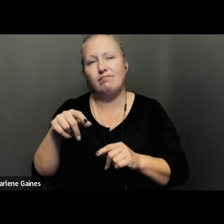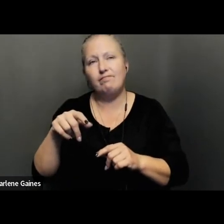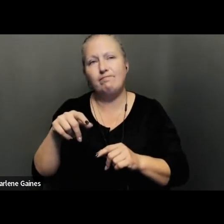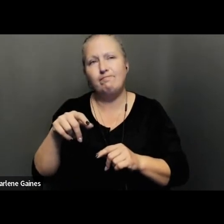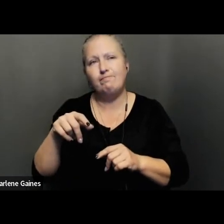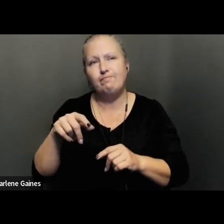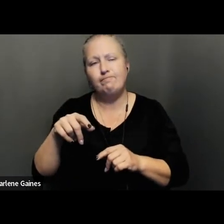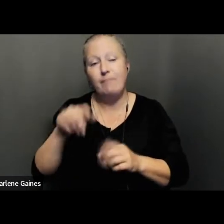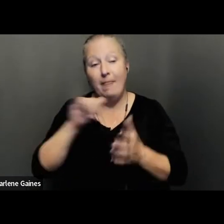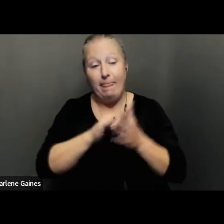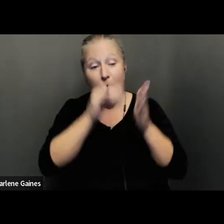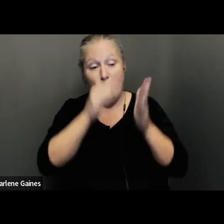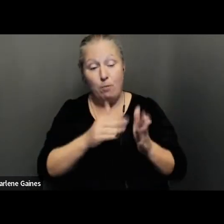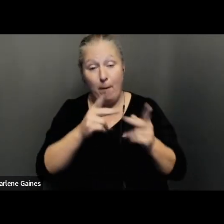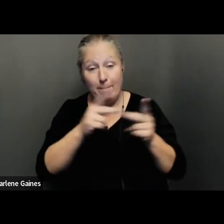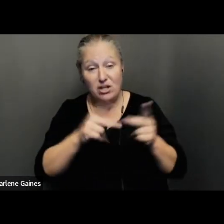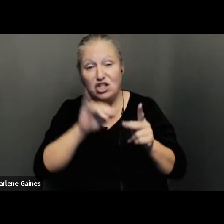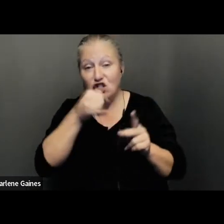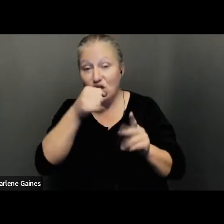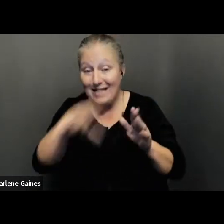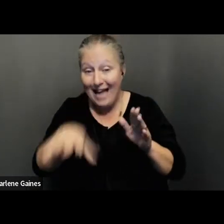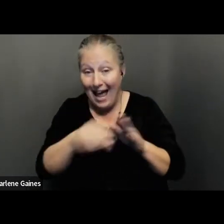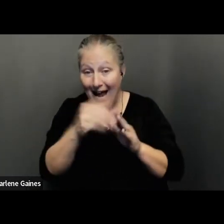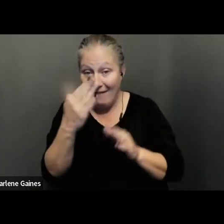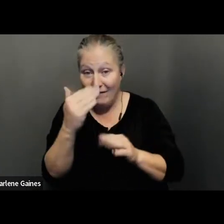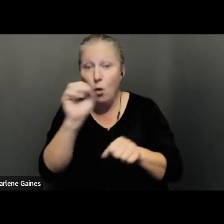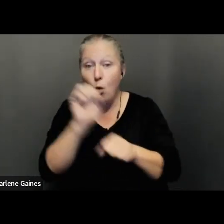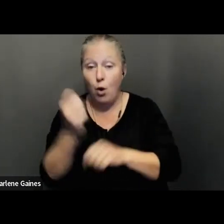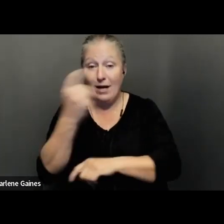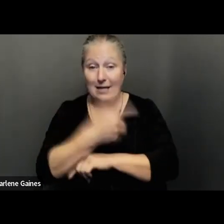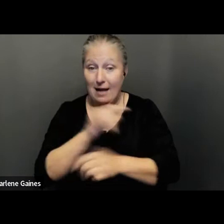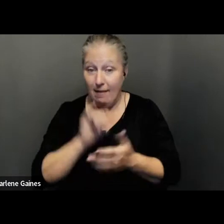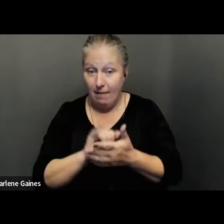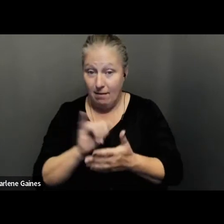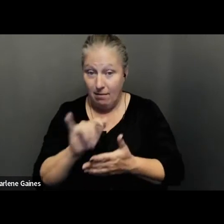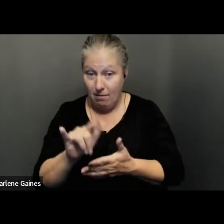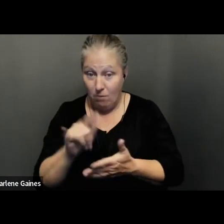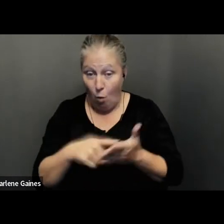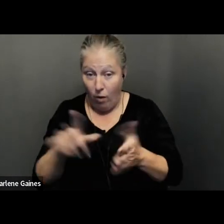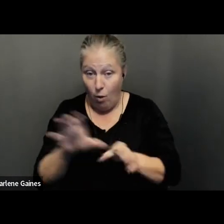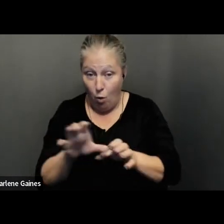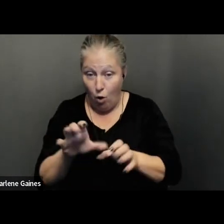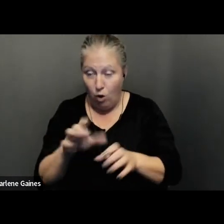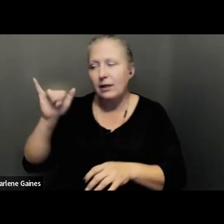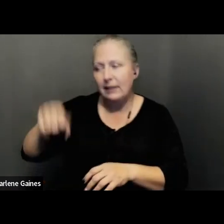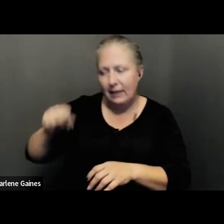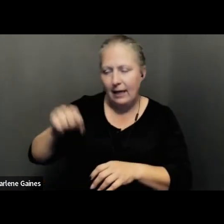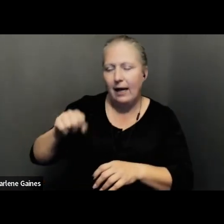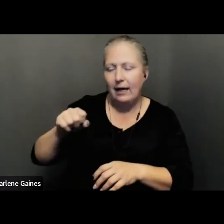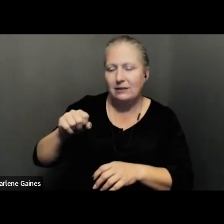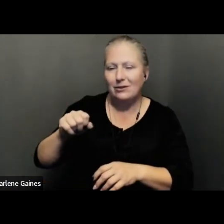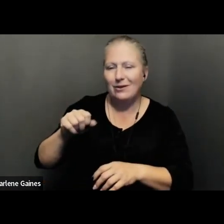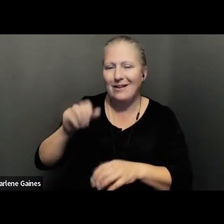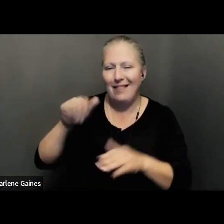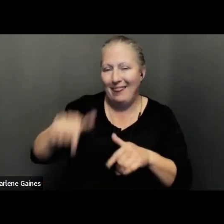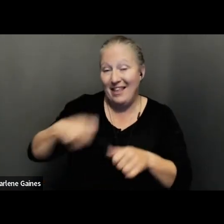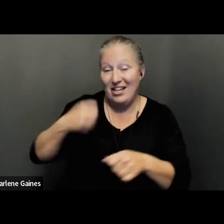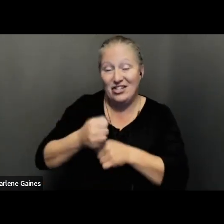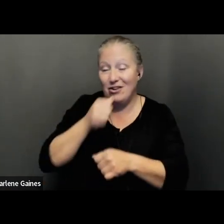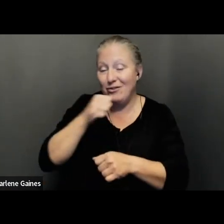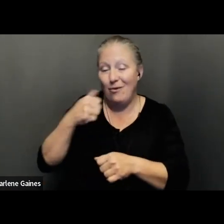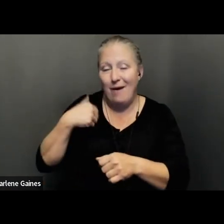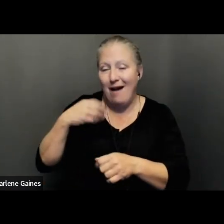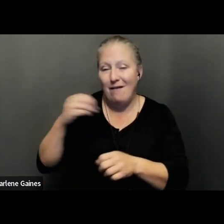taking the person's position and adding 15 days work days on top of what they're Yeah, and it was unfilled this year. We had